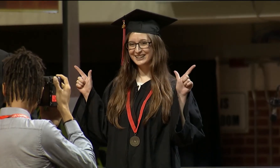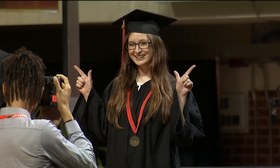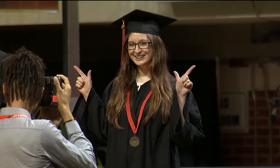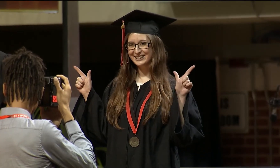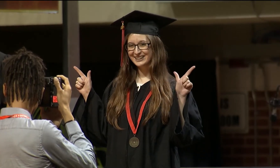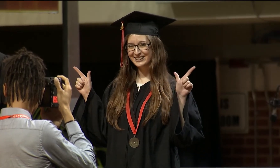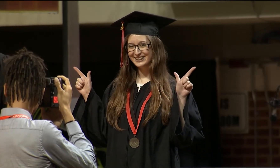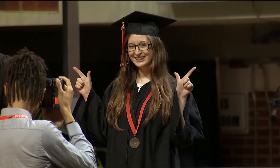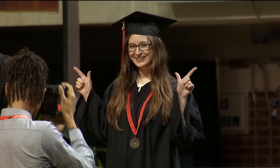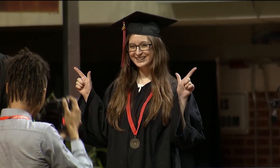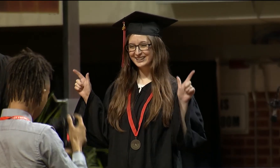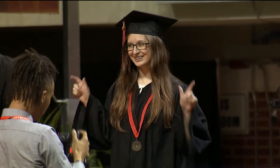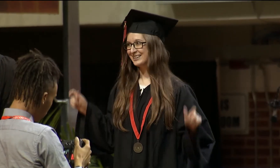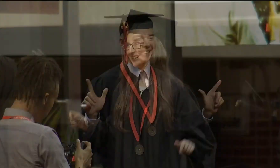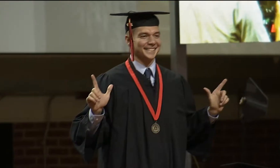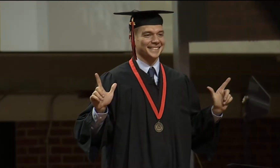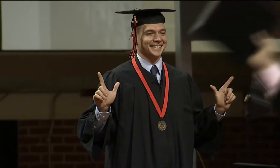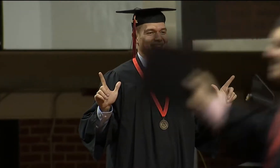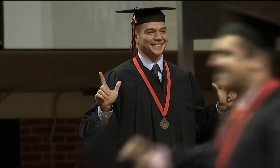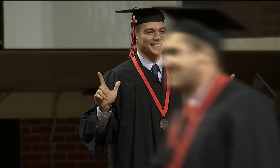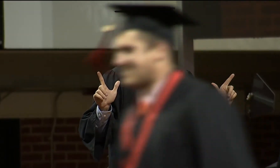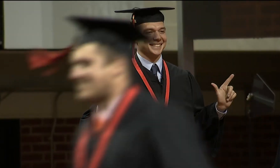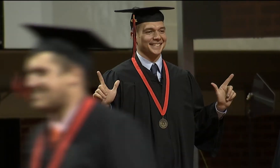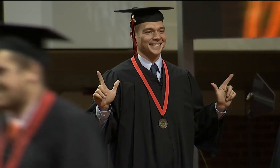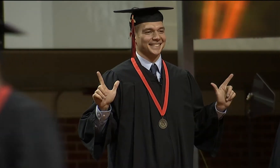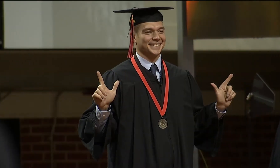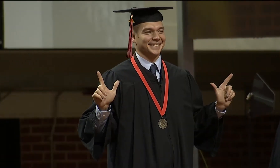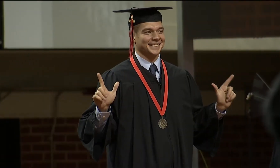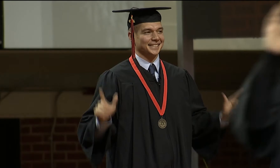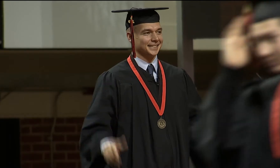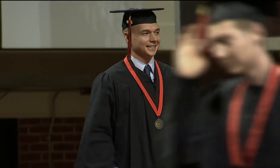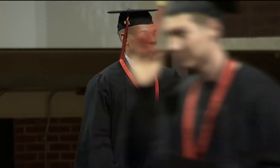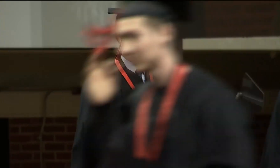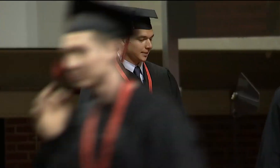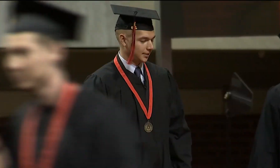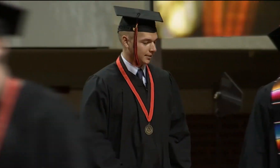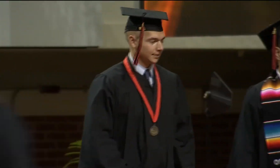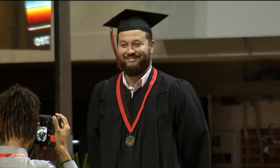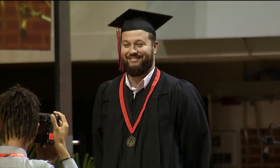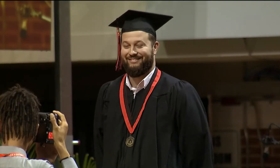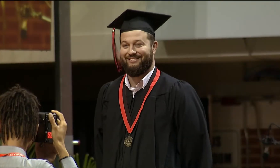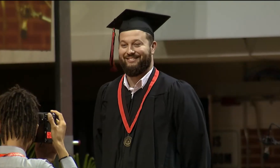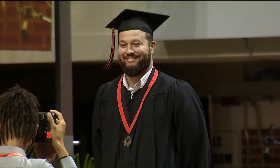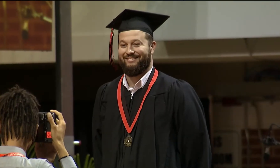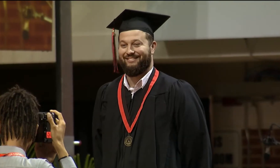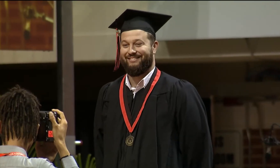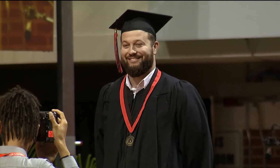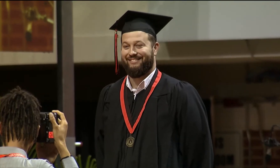Rebecca Eileen Steinhardt. Derek Cole Lewis.